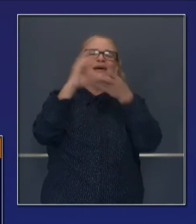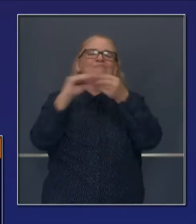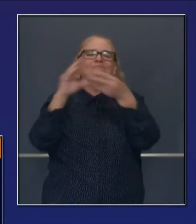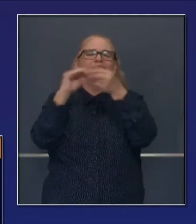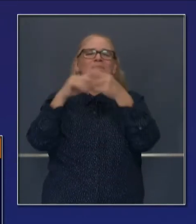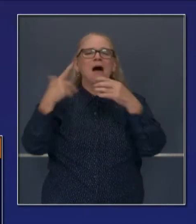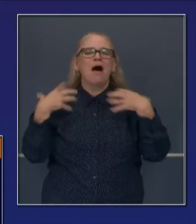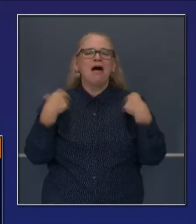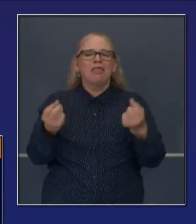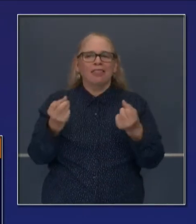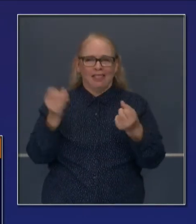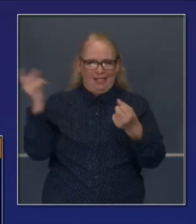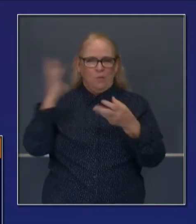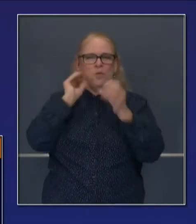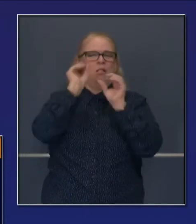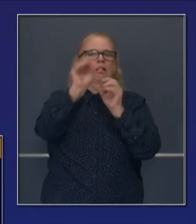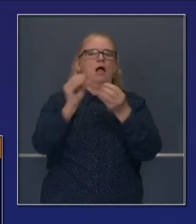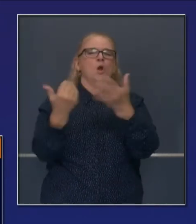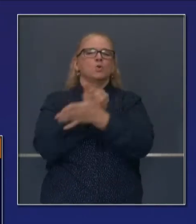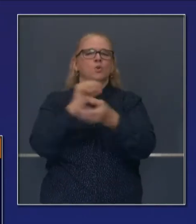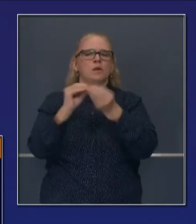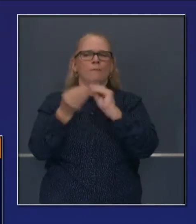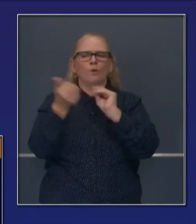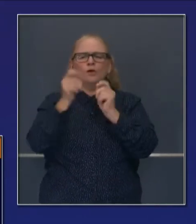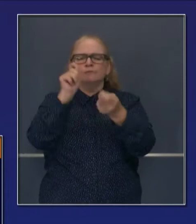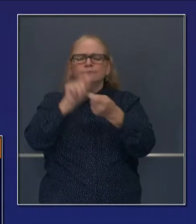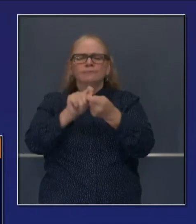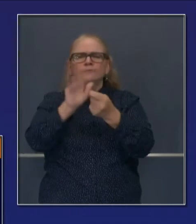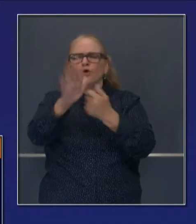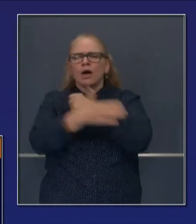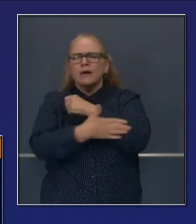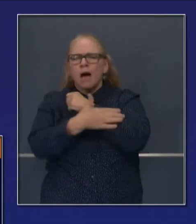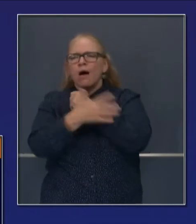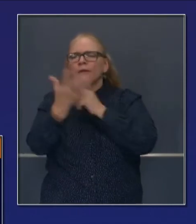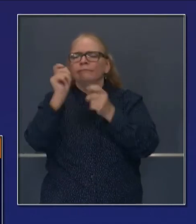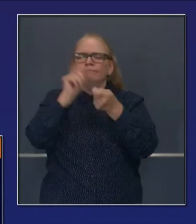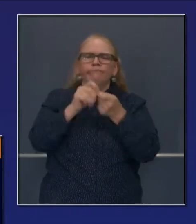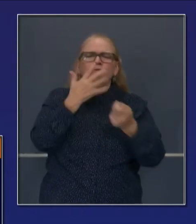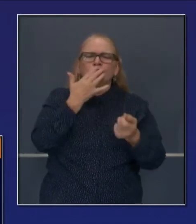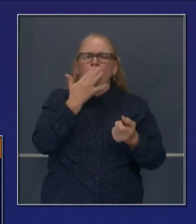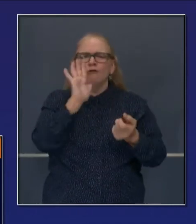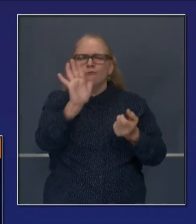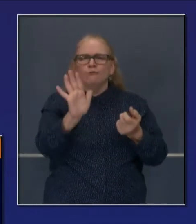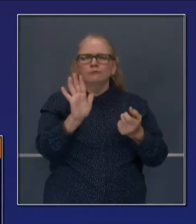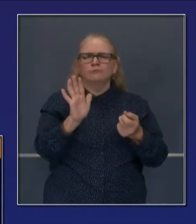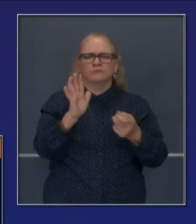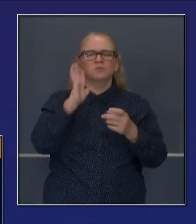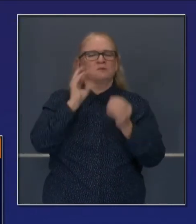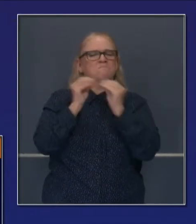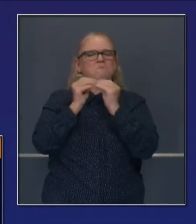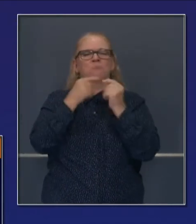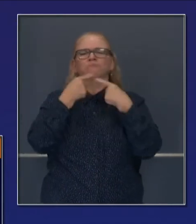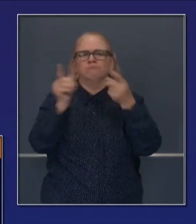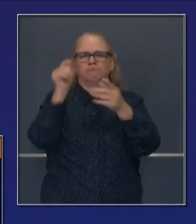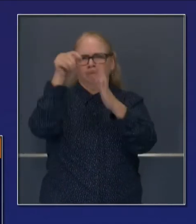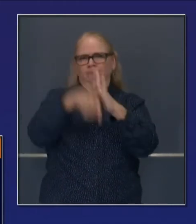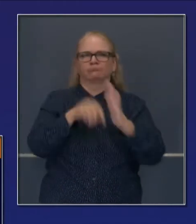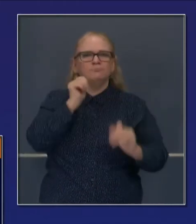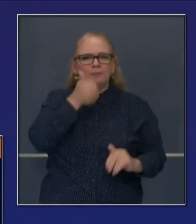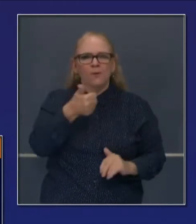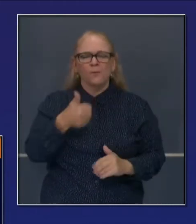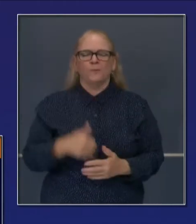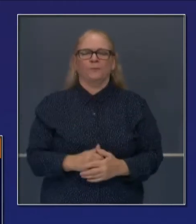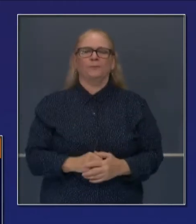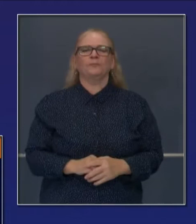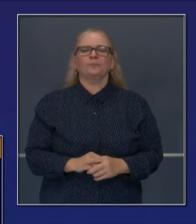list. There'll be a number of new counties moving into yellow, a number of new counties moving into red and orange. Again, progress